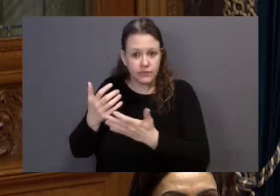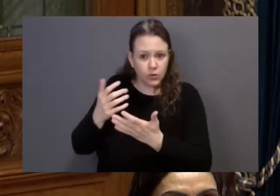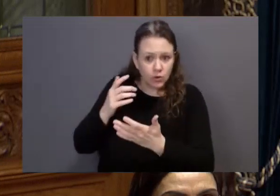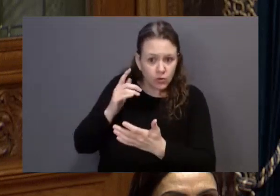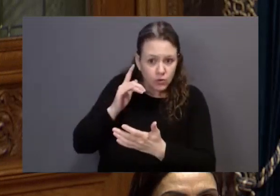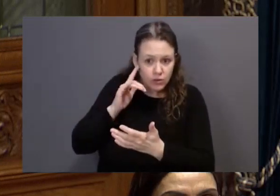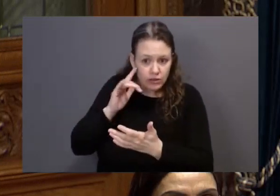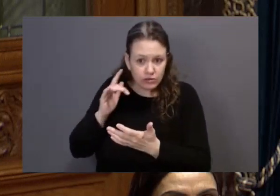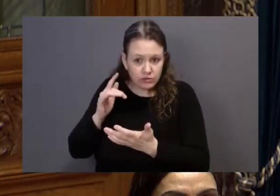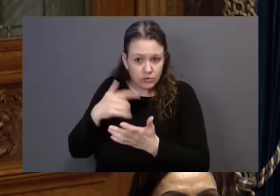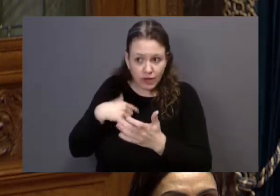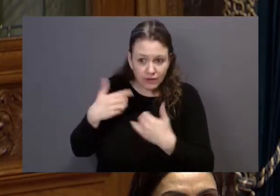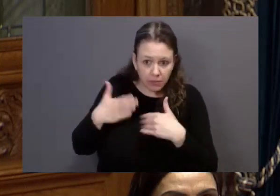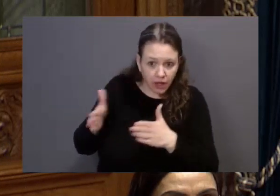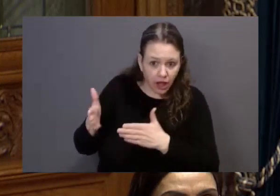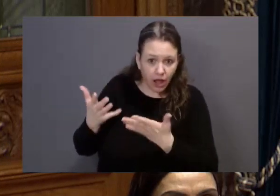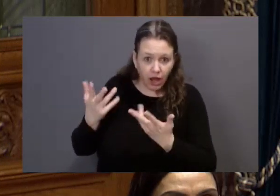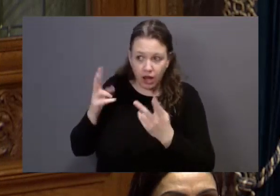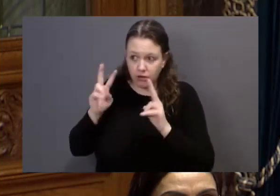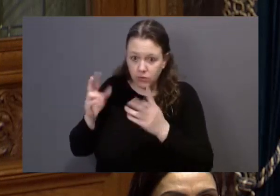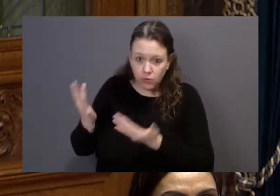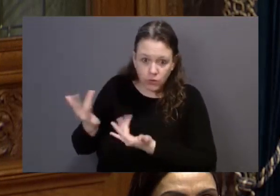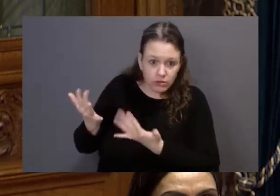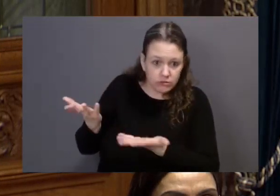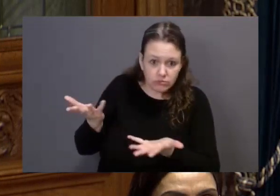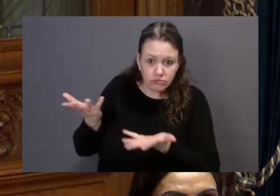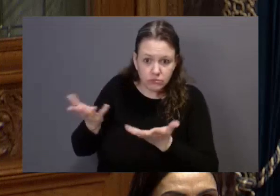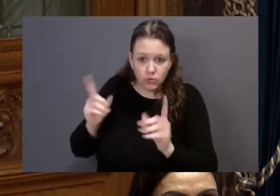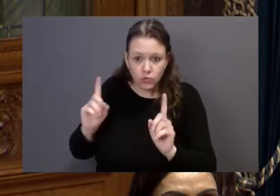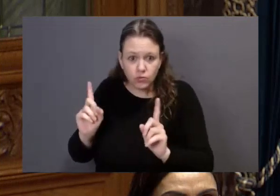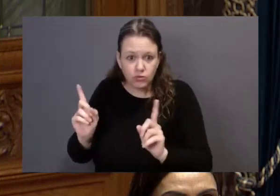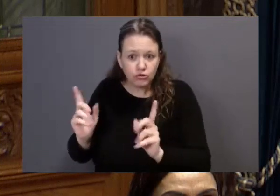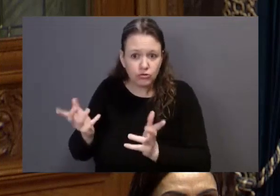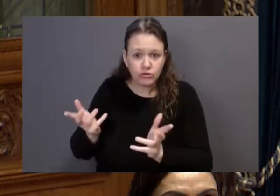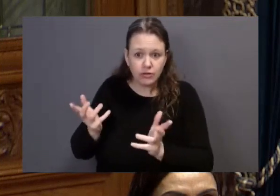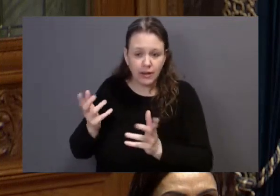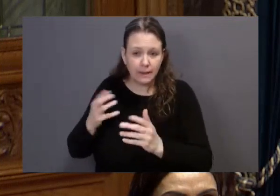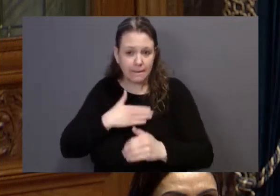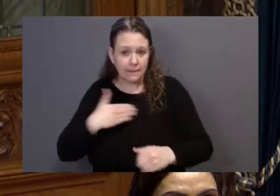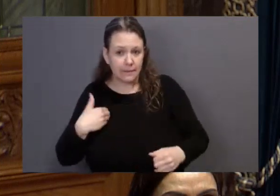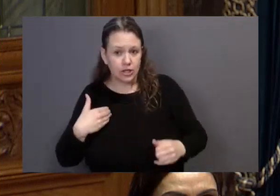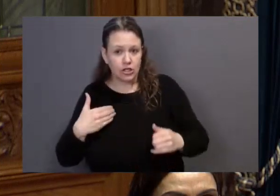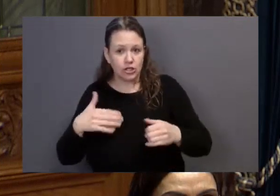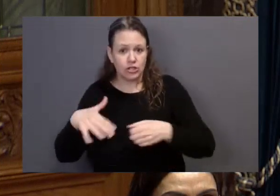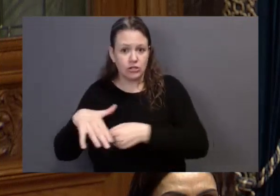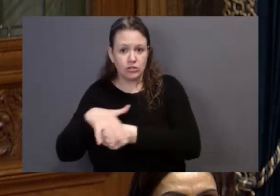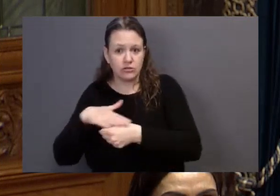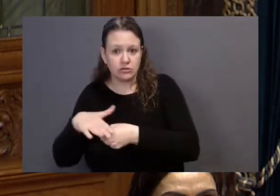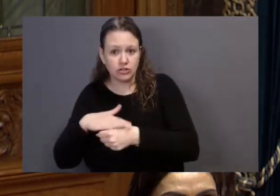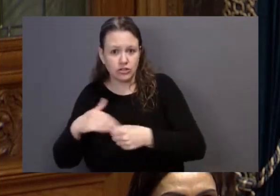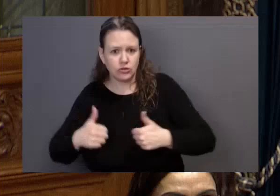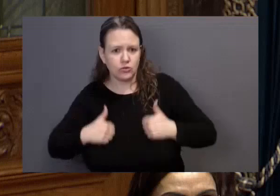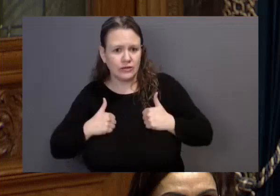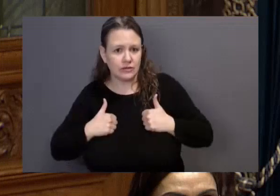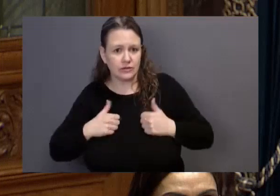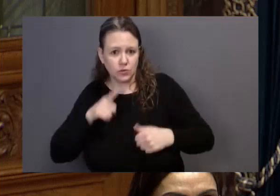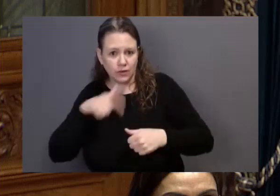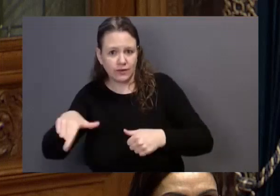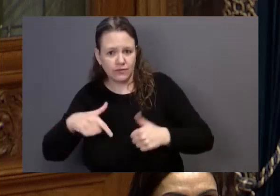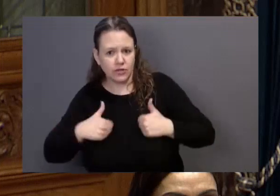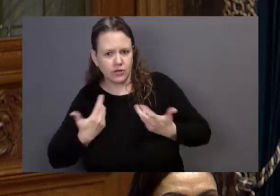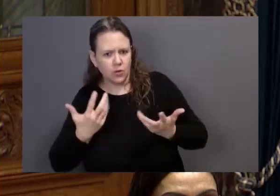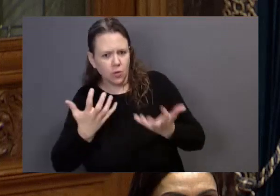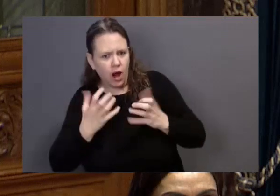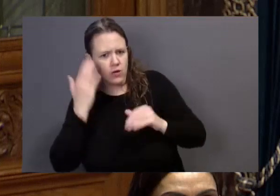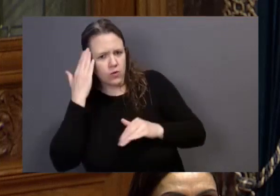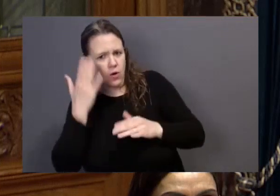Our members and the residents of Surrey deserve better from their political leaders, including clear, factual, and evidence-based information on public